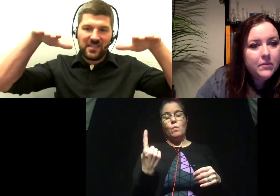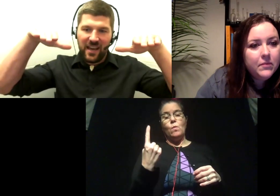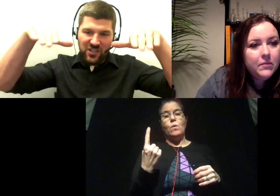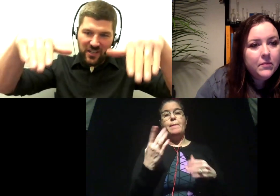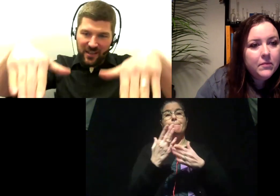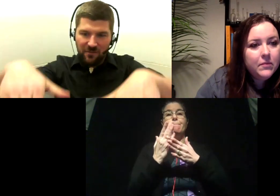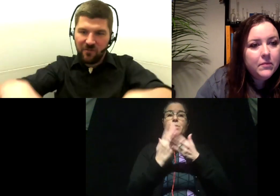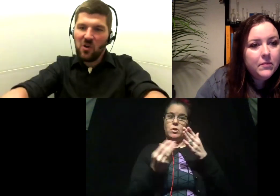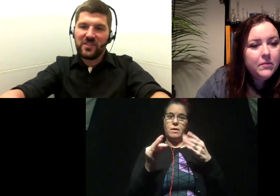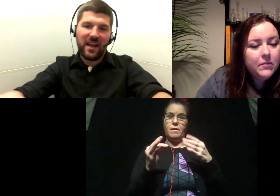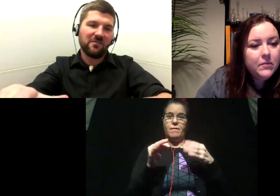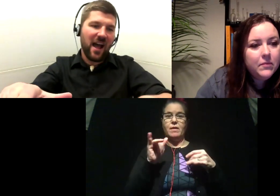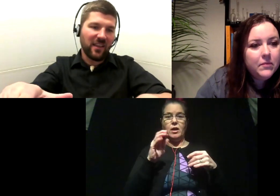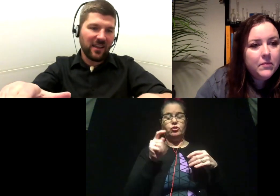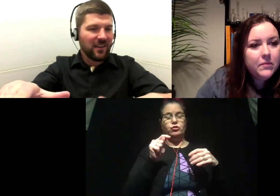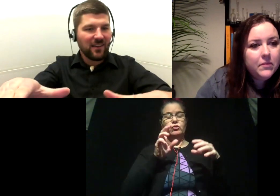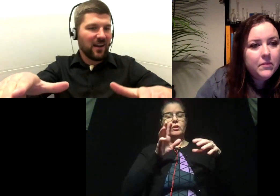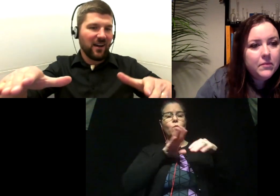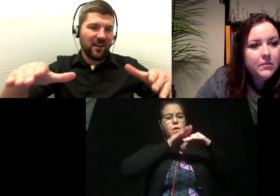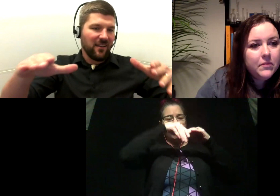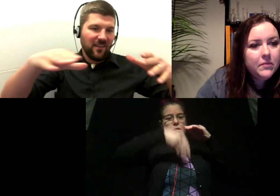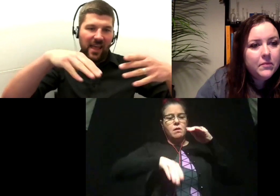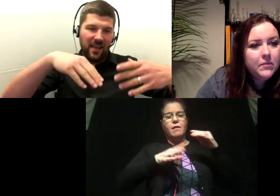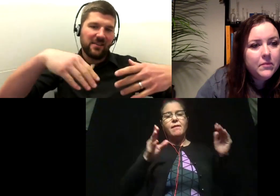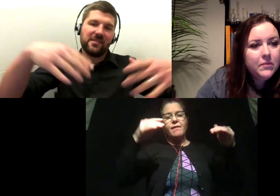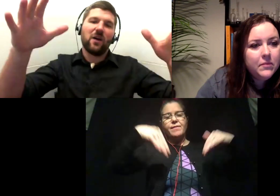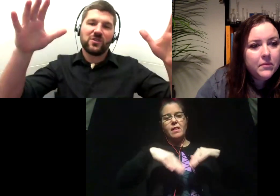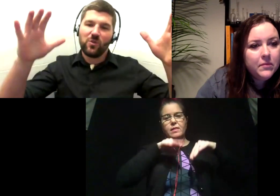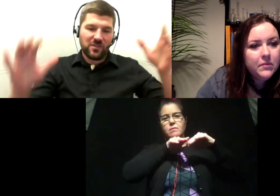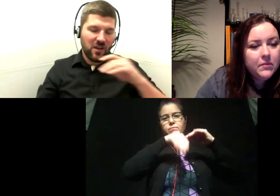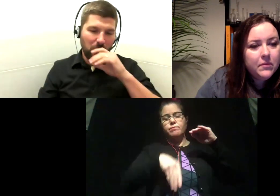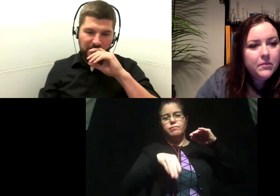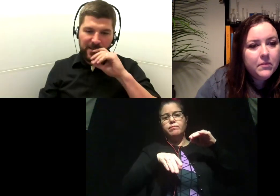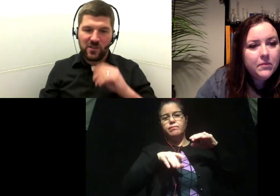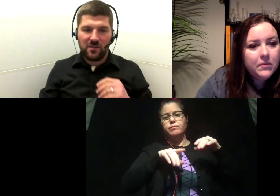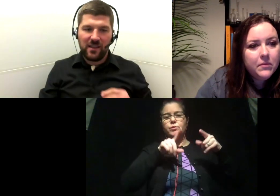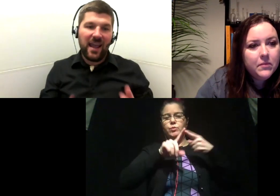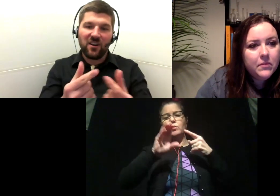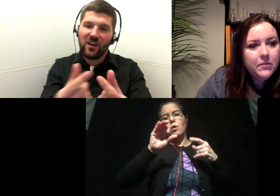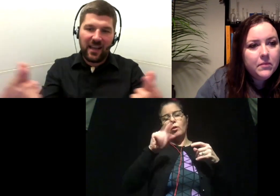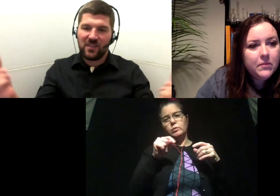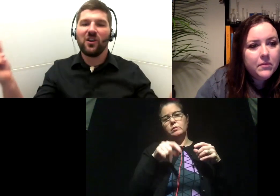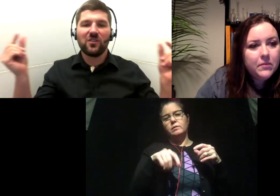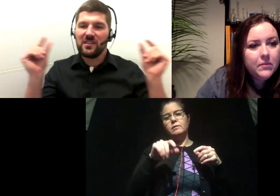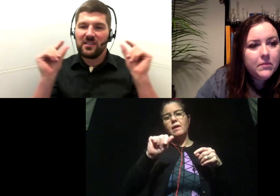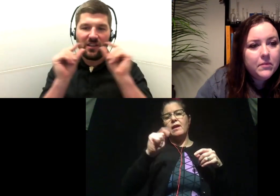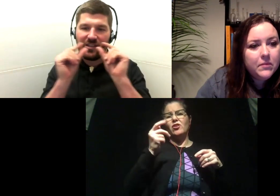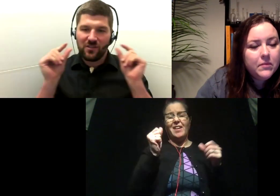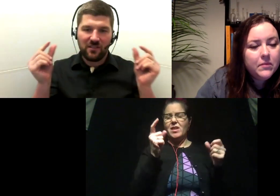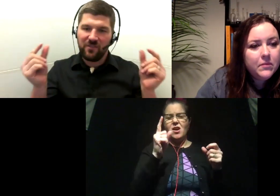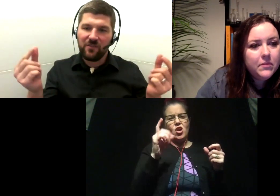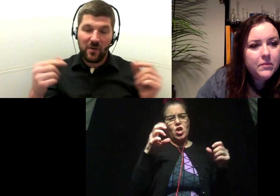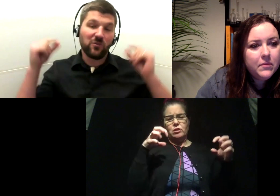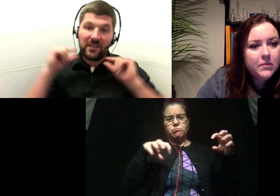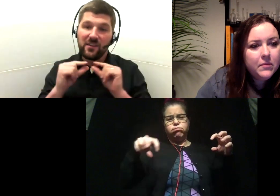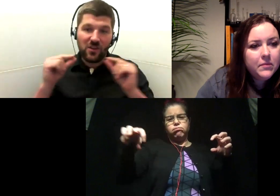of this ice sheet then flows down a valley and out towards the coast. And the Antarctica has hundreds of these glaciers